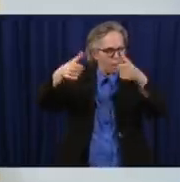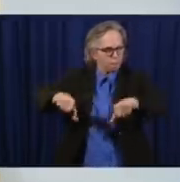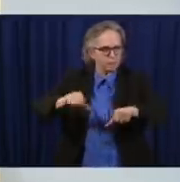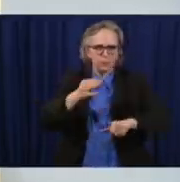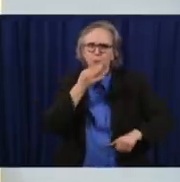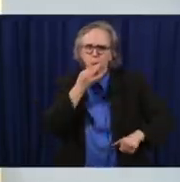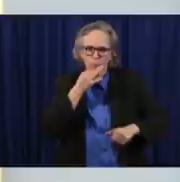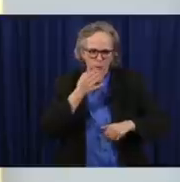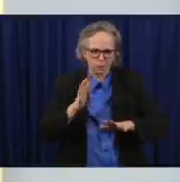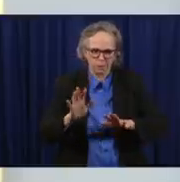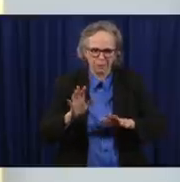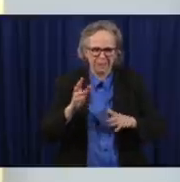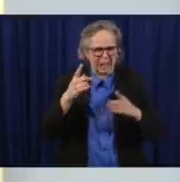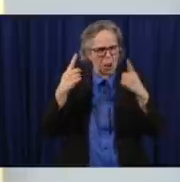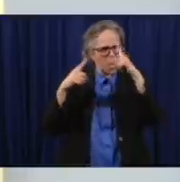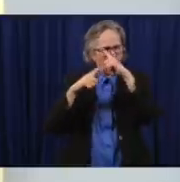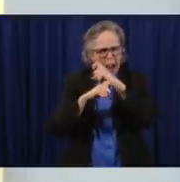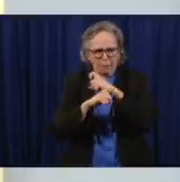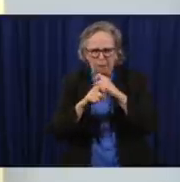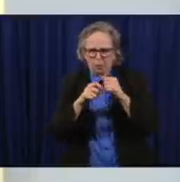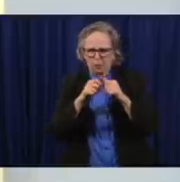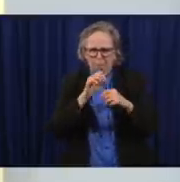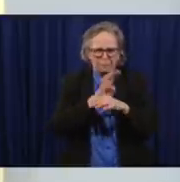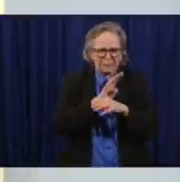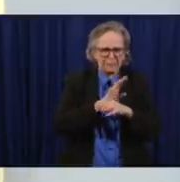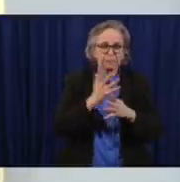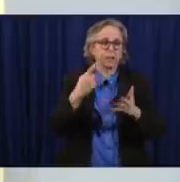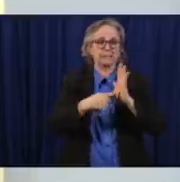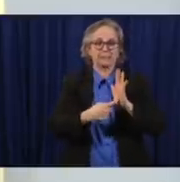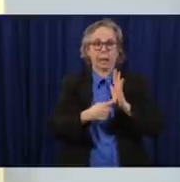complicated. There are, for example, some in the food processing